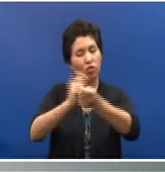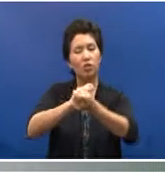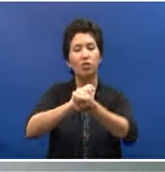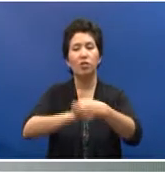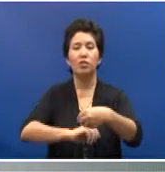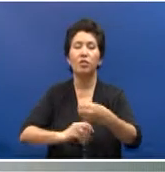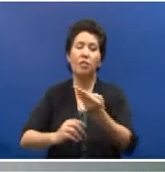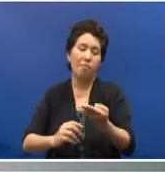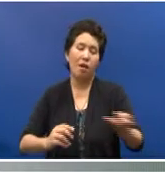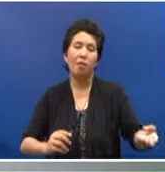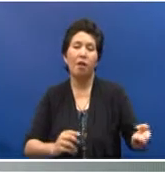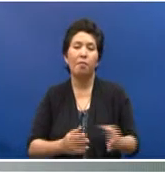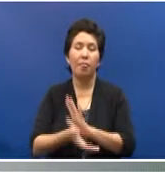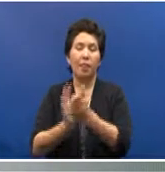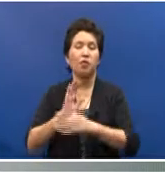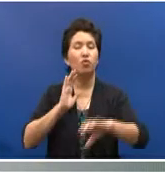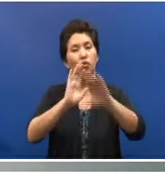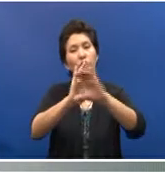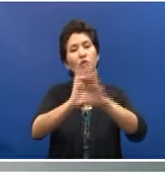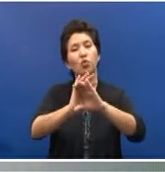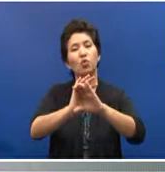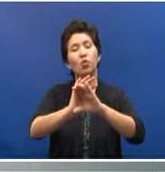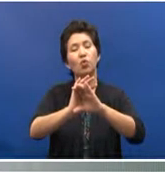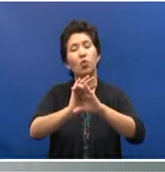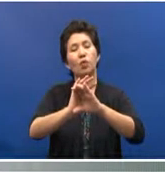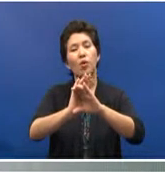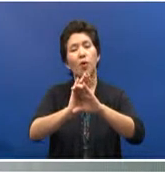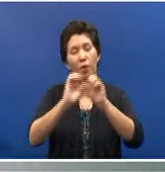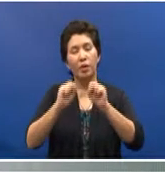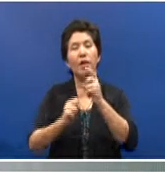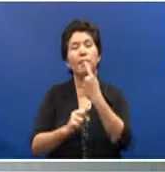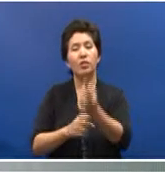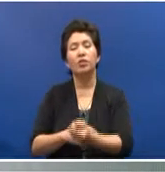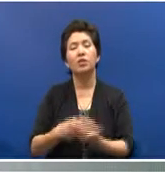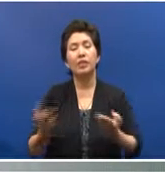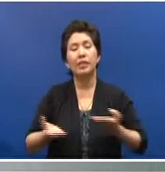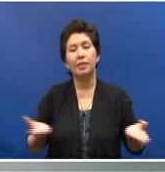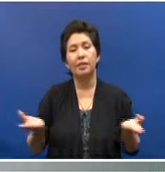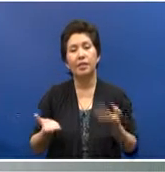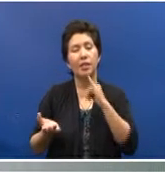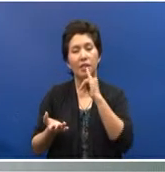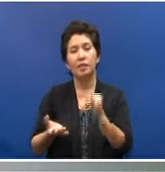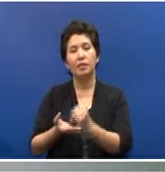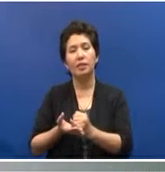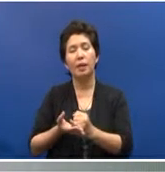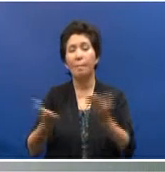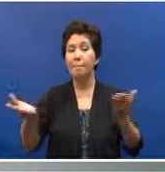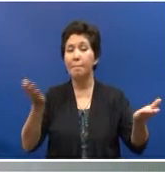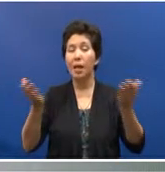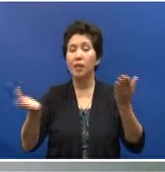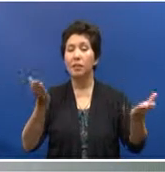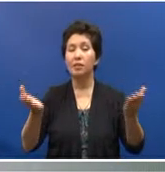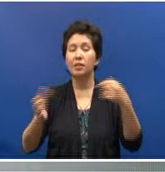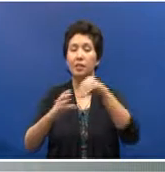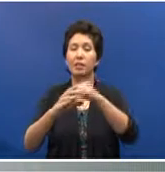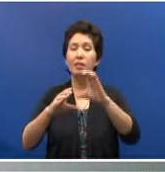gifts. Okay, for example, okay, the classic example that we can mention here is balanced